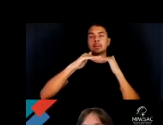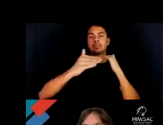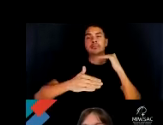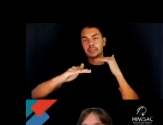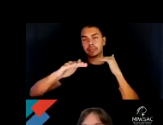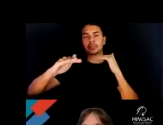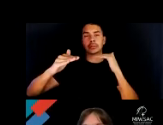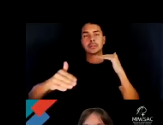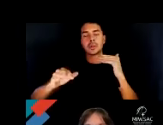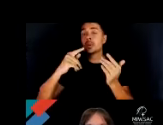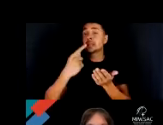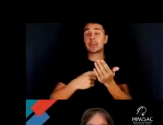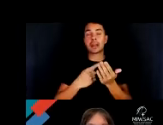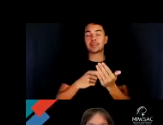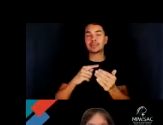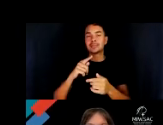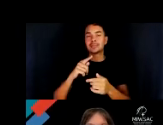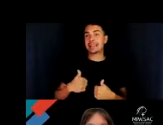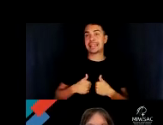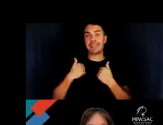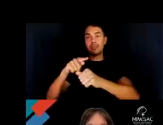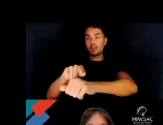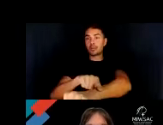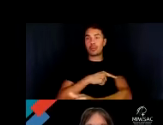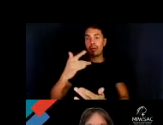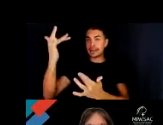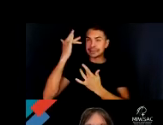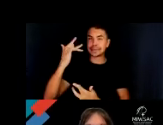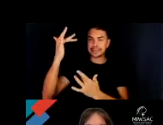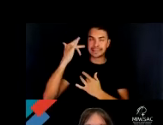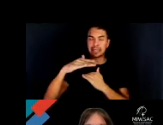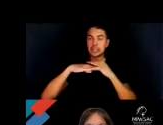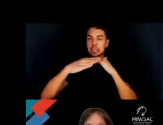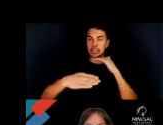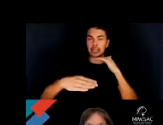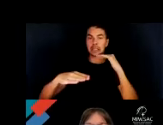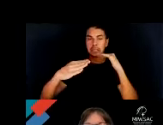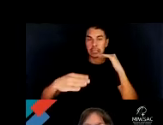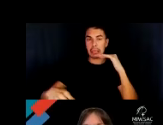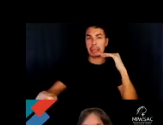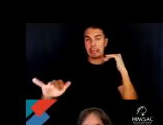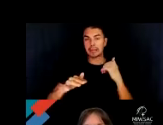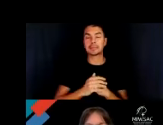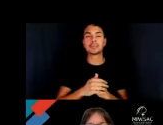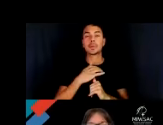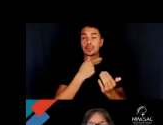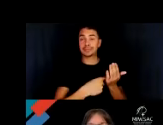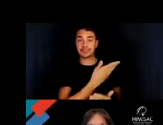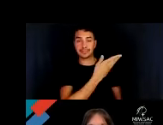lifelong illness, depending on what the situation is. But what we're looking at here is the World Health